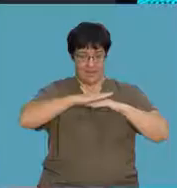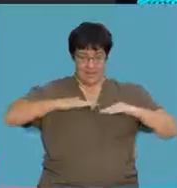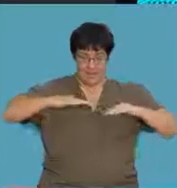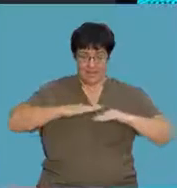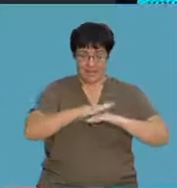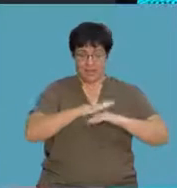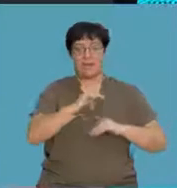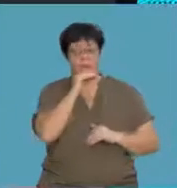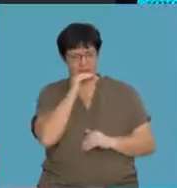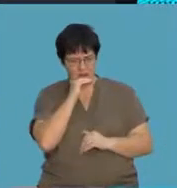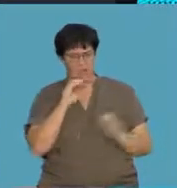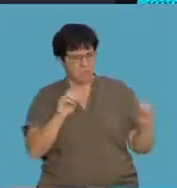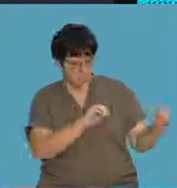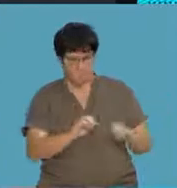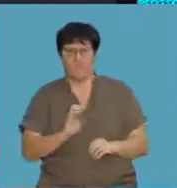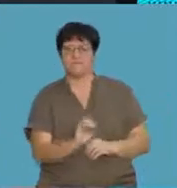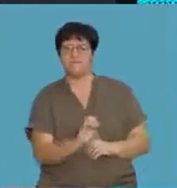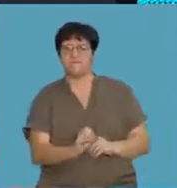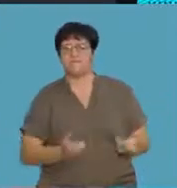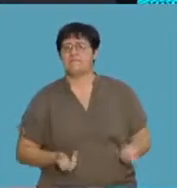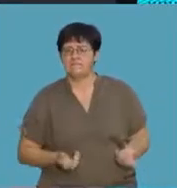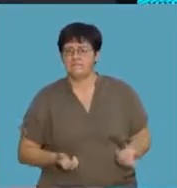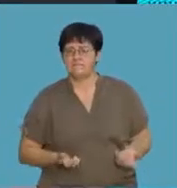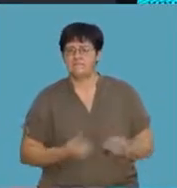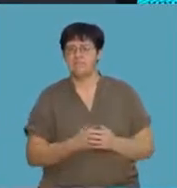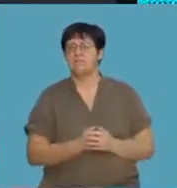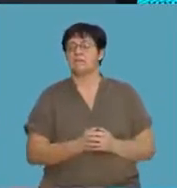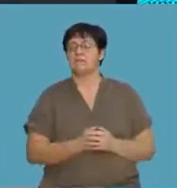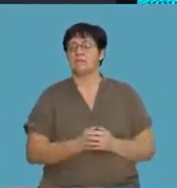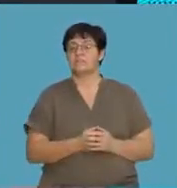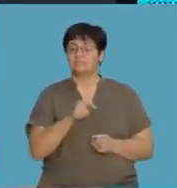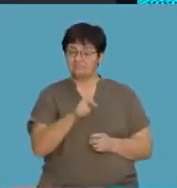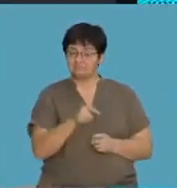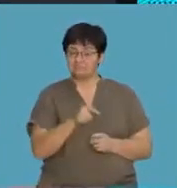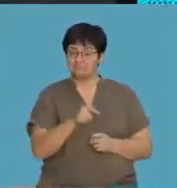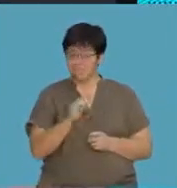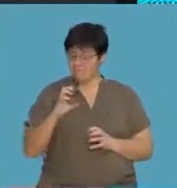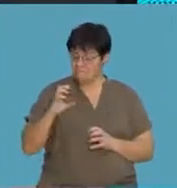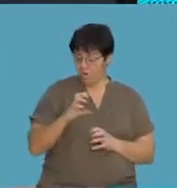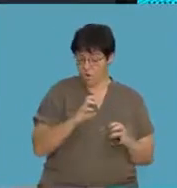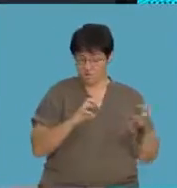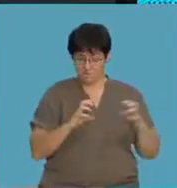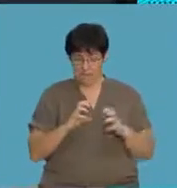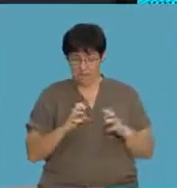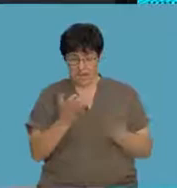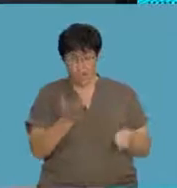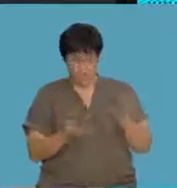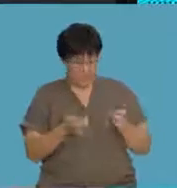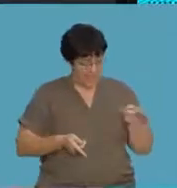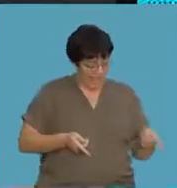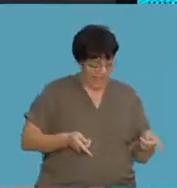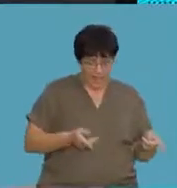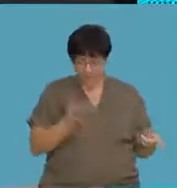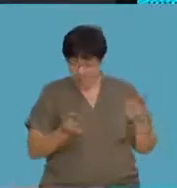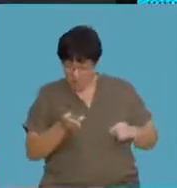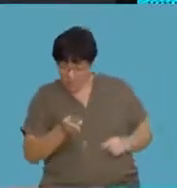is some movement that the particles are experiencing, but these forces, by comparison, they're actually weaker than